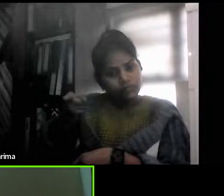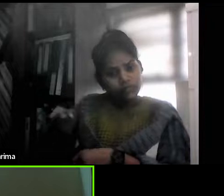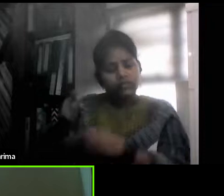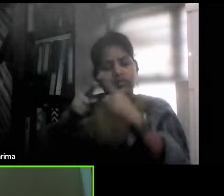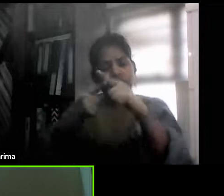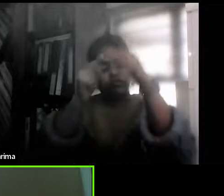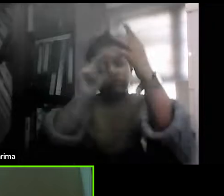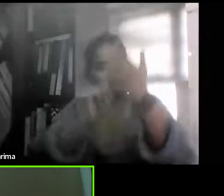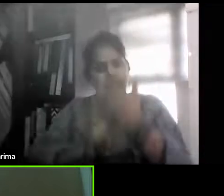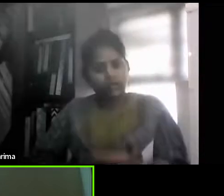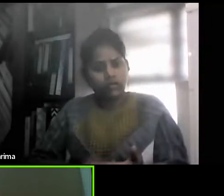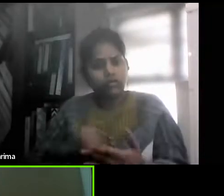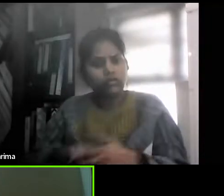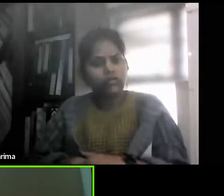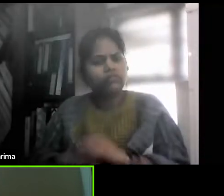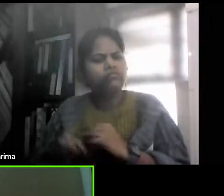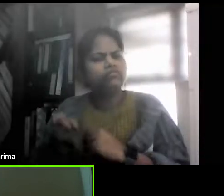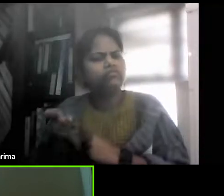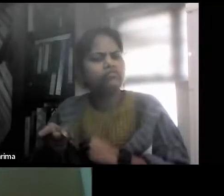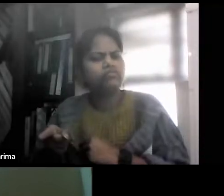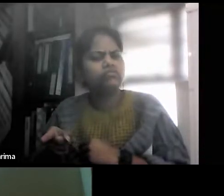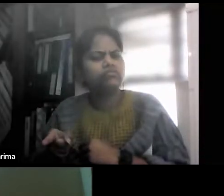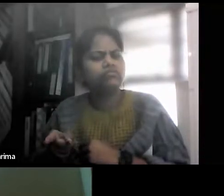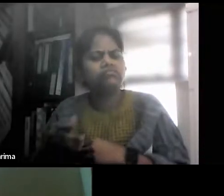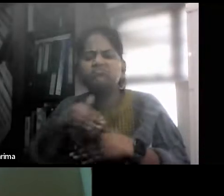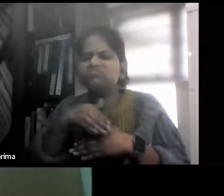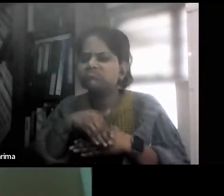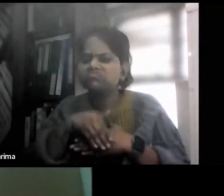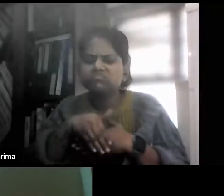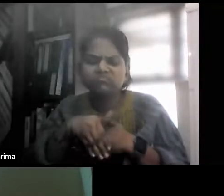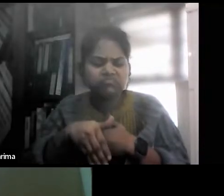actually in a way continued by the